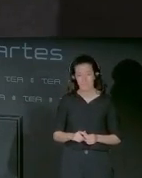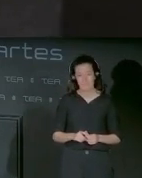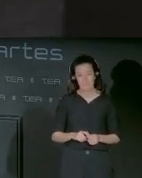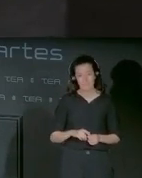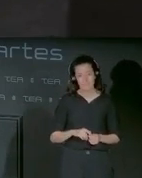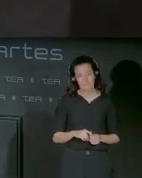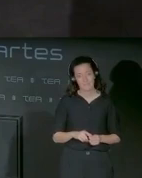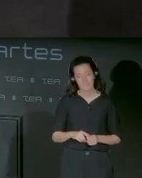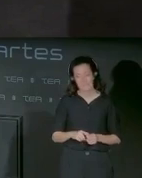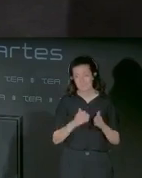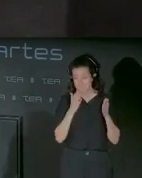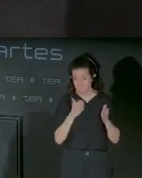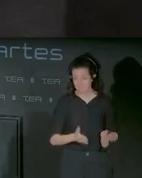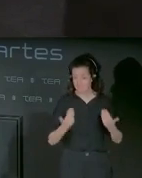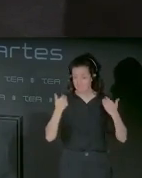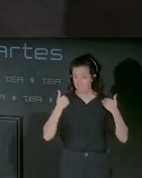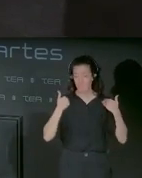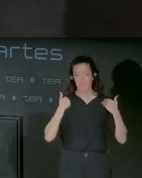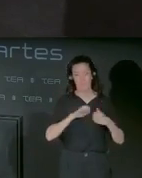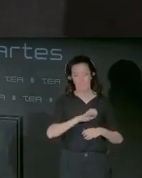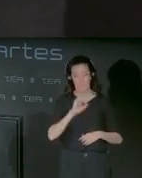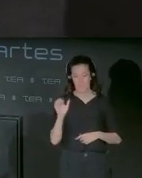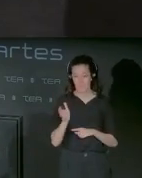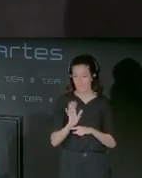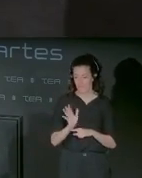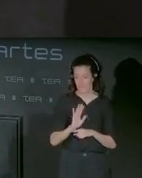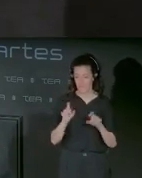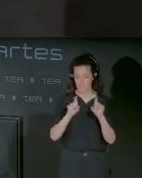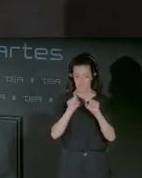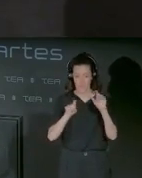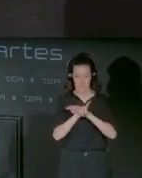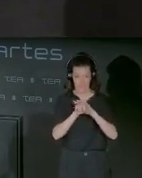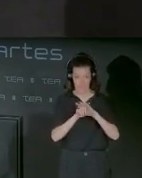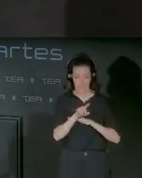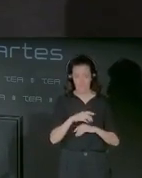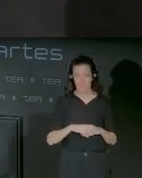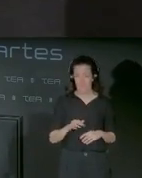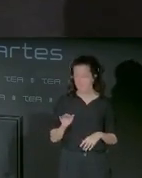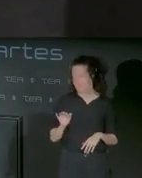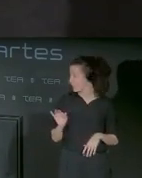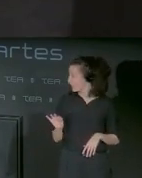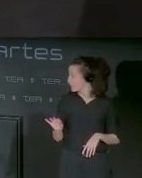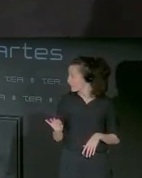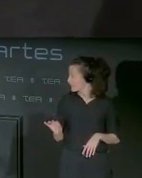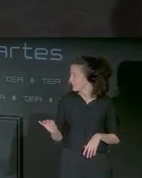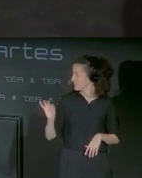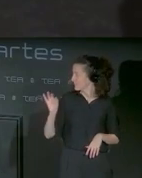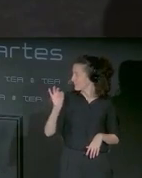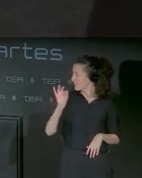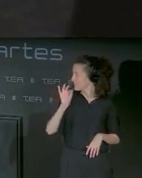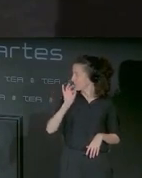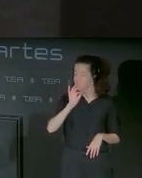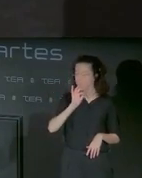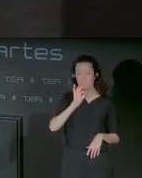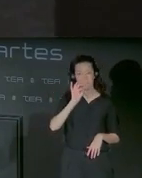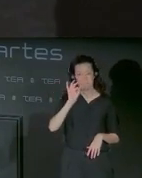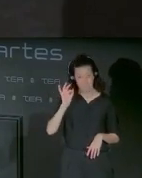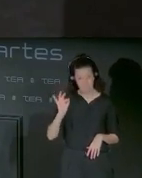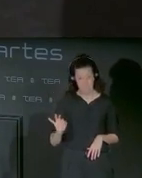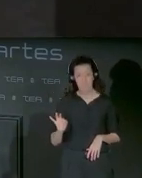correct, right? And you're not from a country, or you are from a country, but you're not here representing